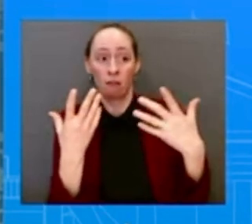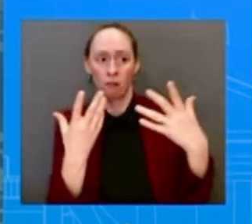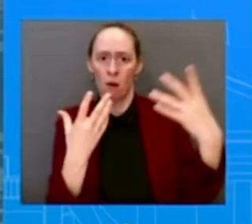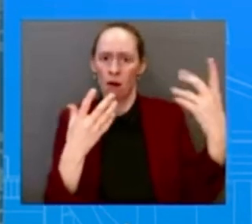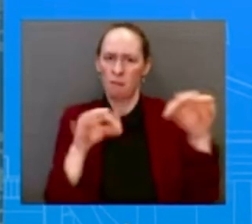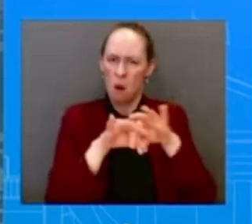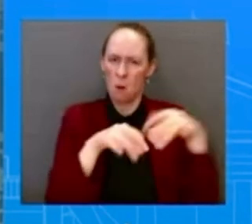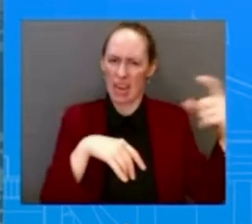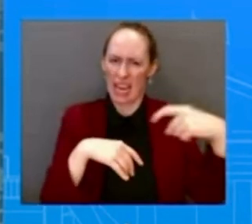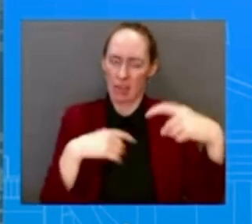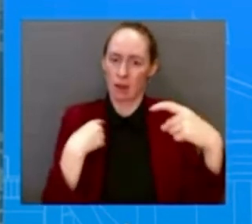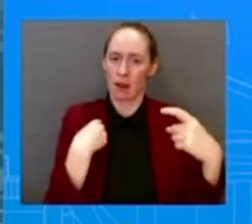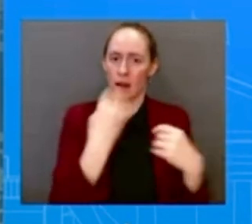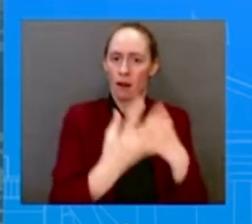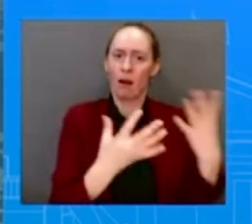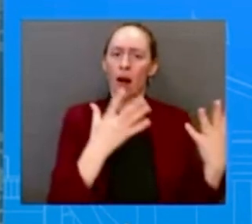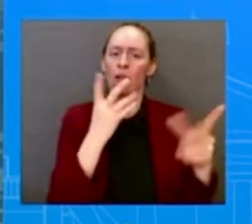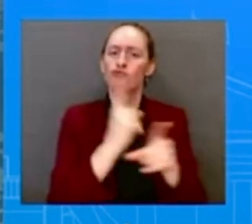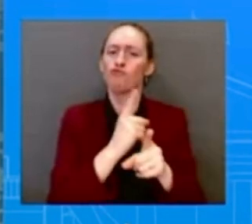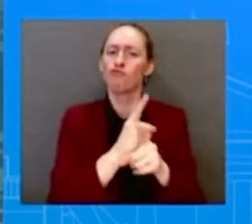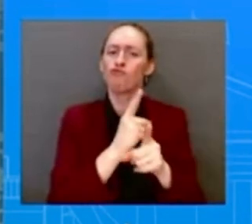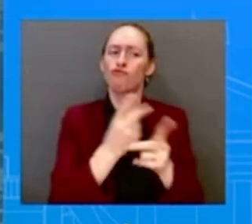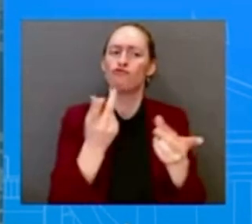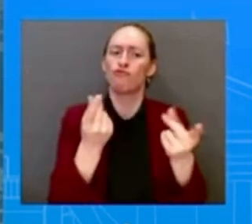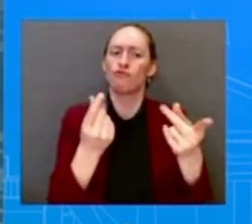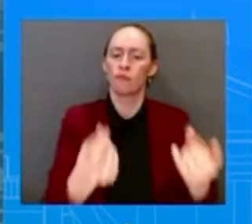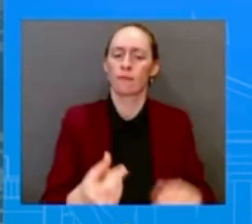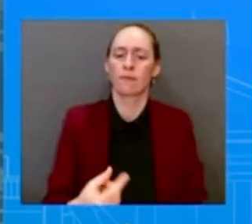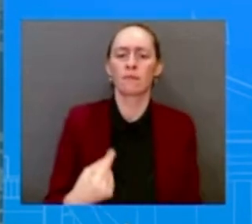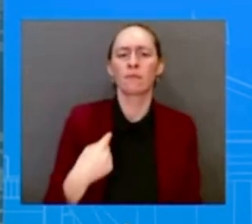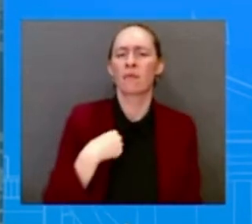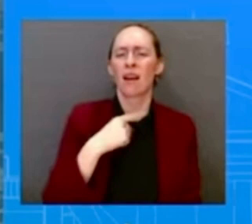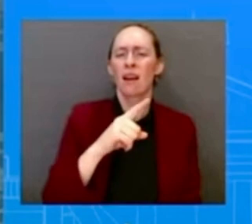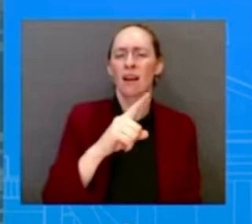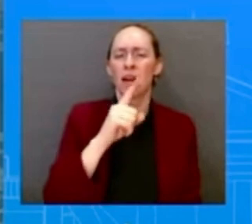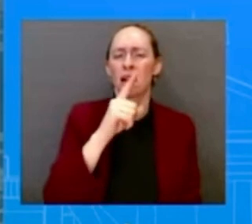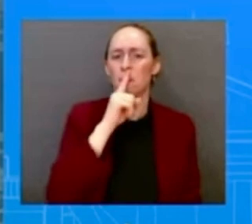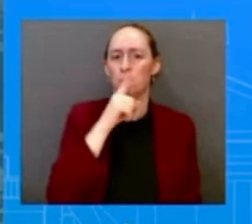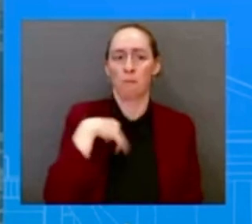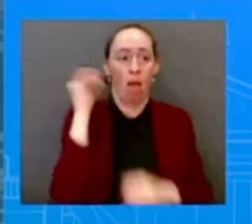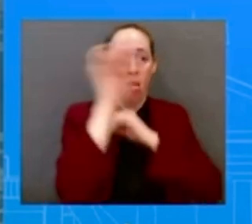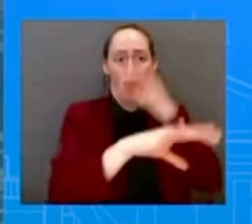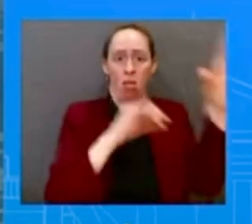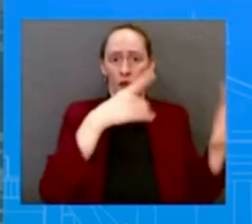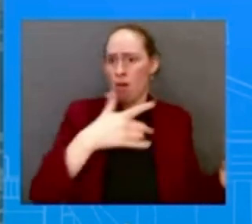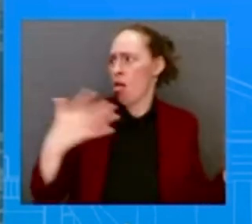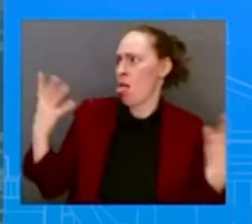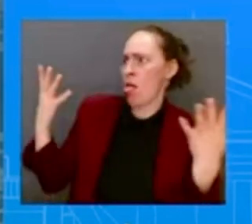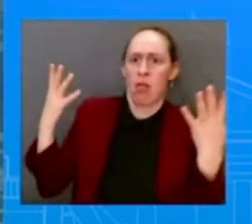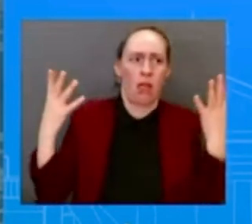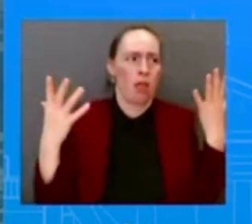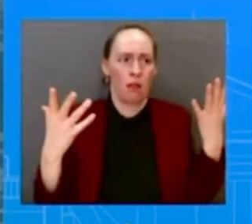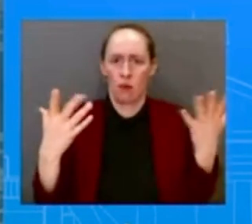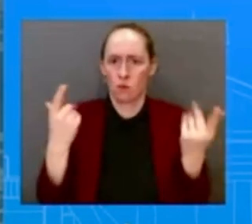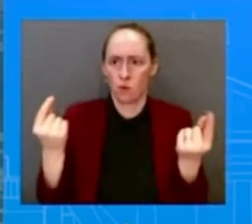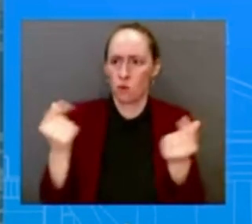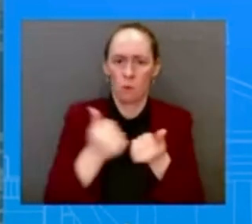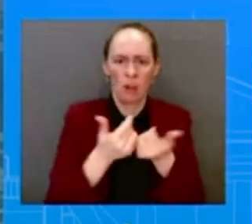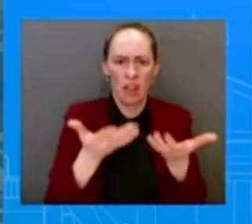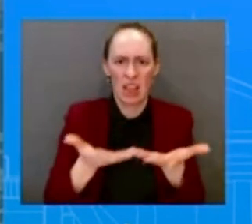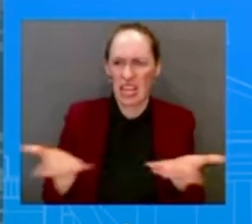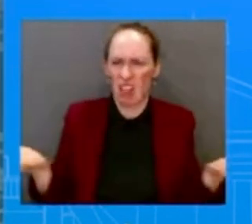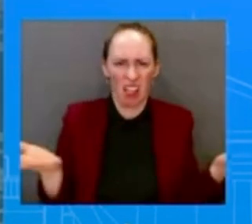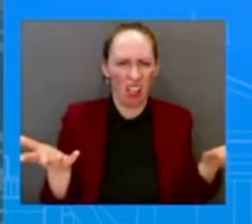to overwhelm their system with unneeded material or unneeded capability. So there's, you know, you talked about the bush, but